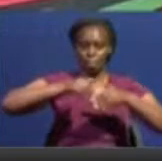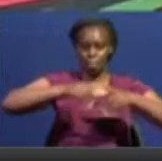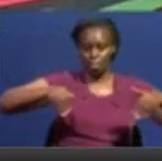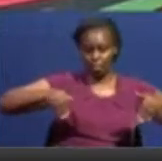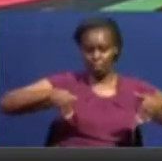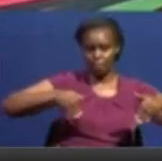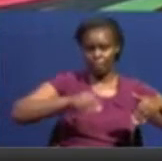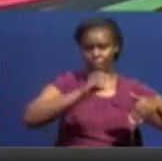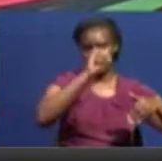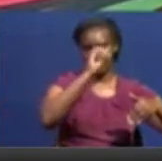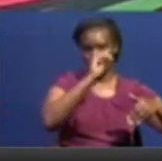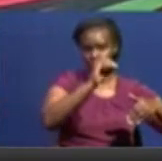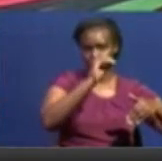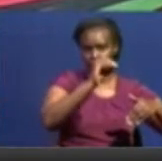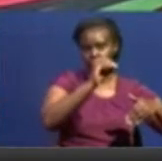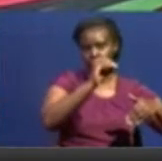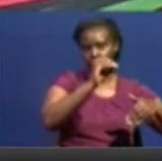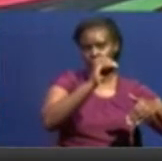abstentions 0,